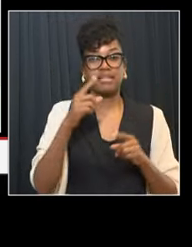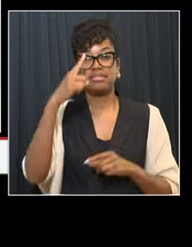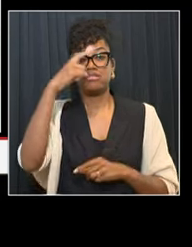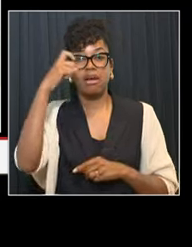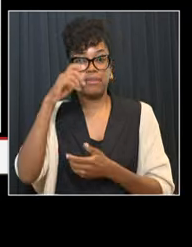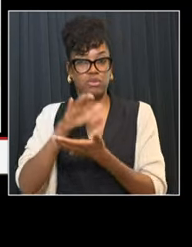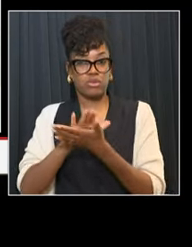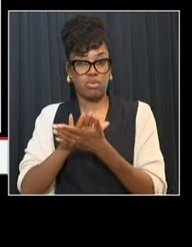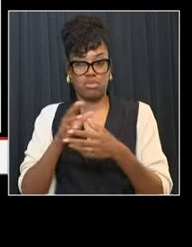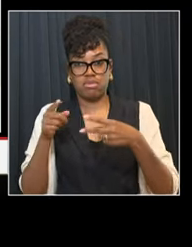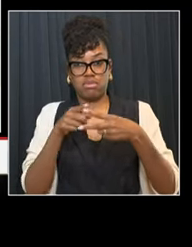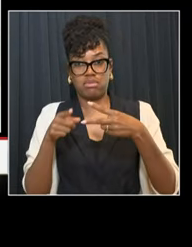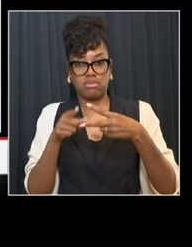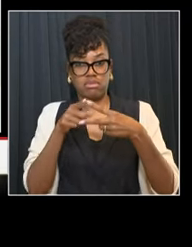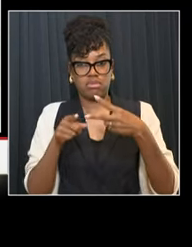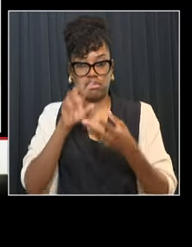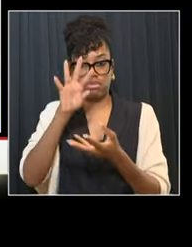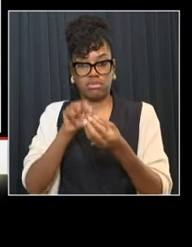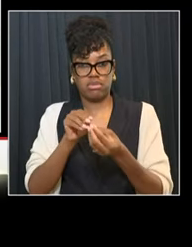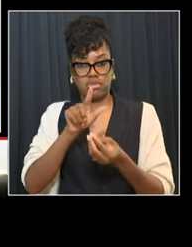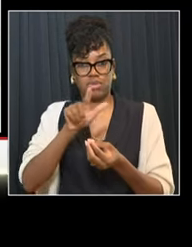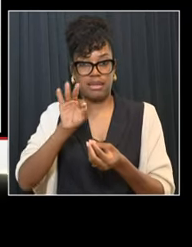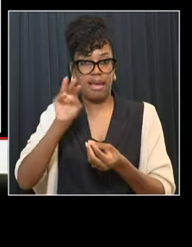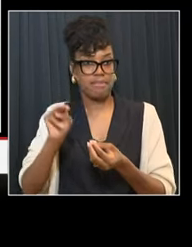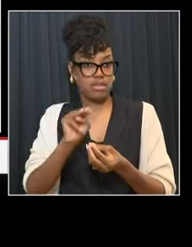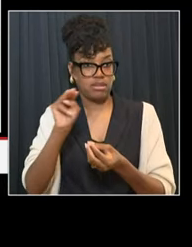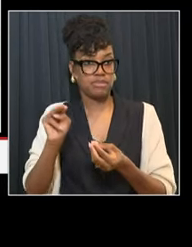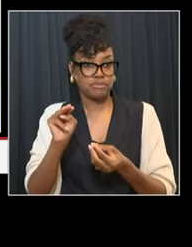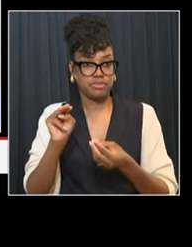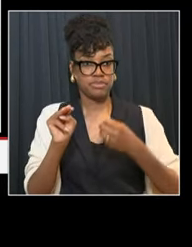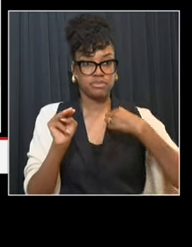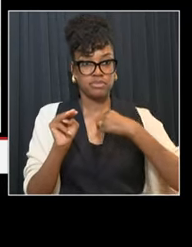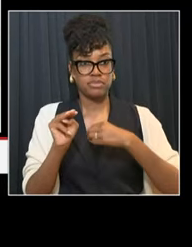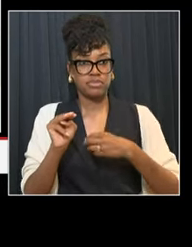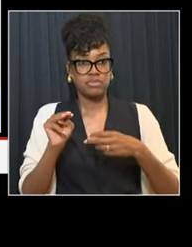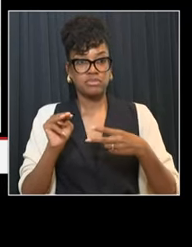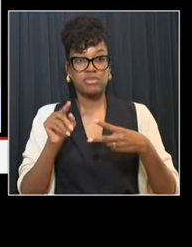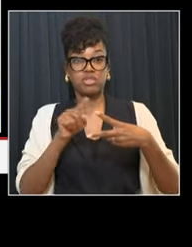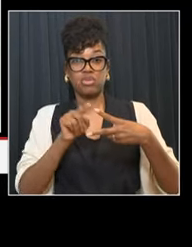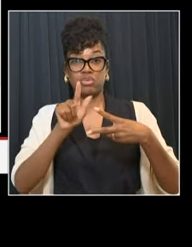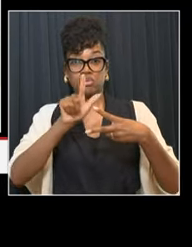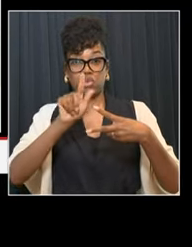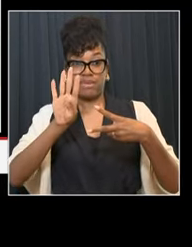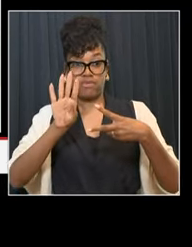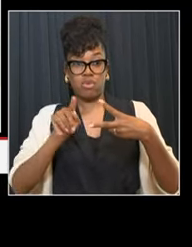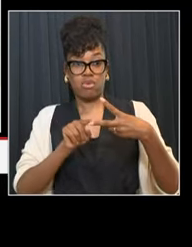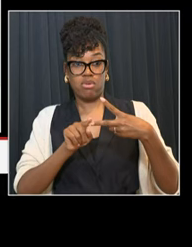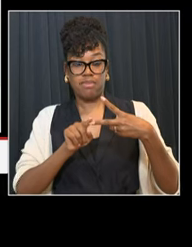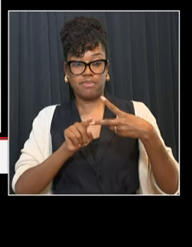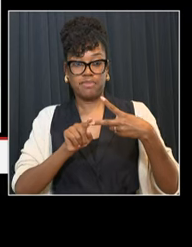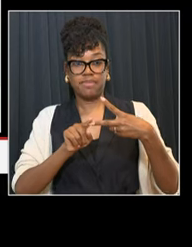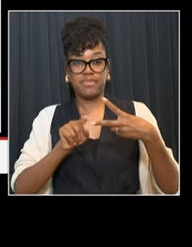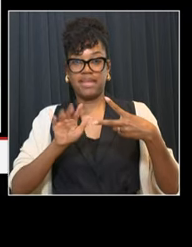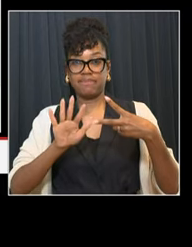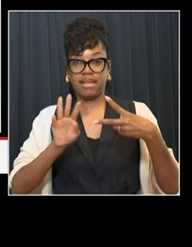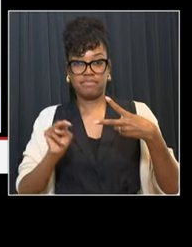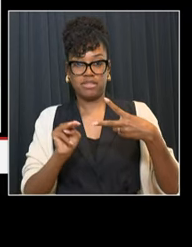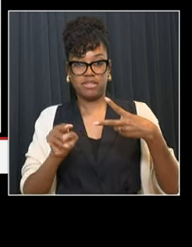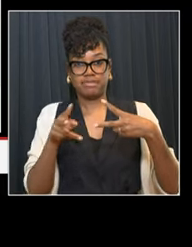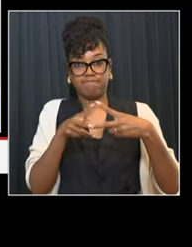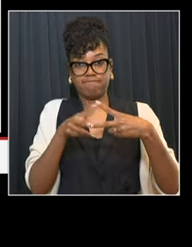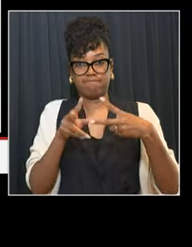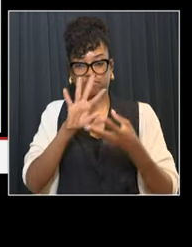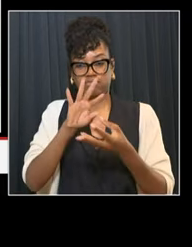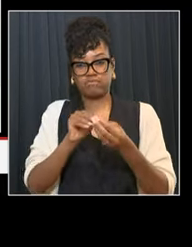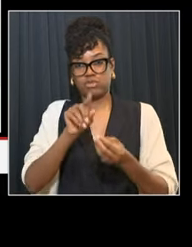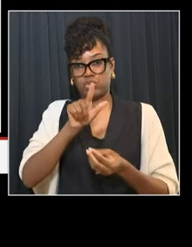necessary renovations to make it the front-facing location. All right, well, I'm looking forward to a hearing on the matter and, of